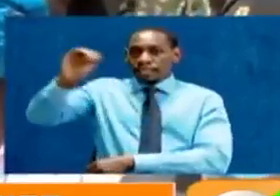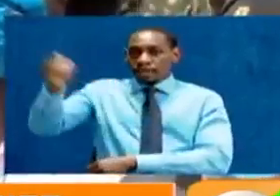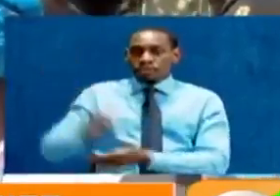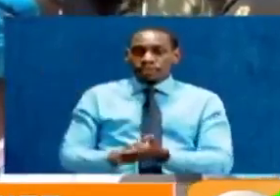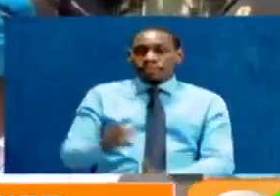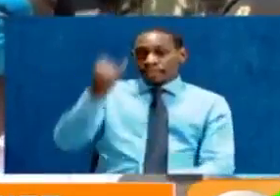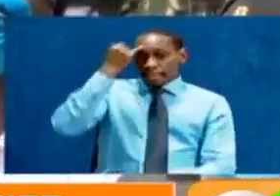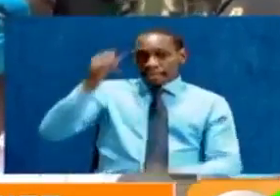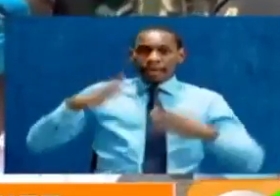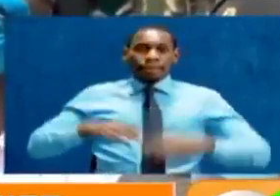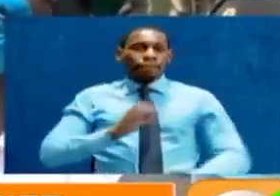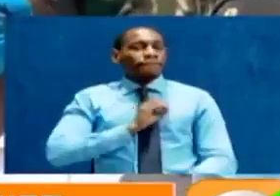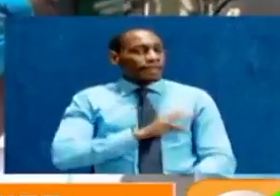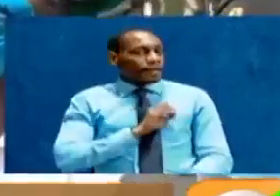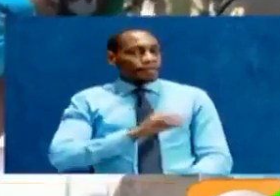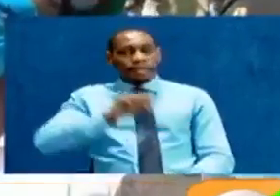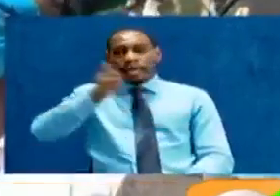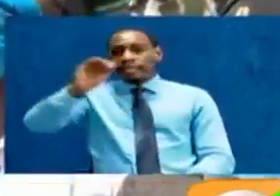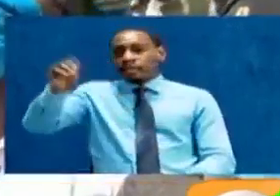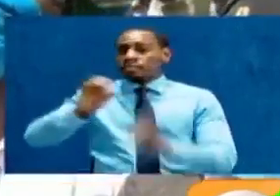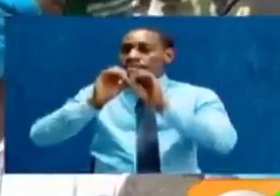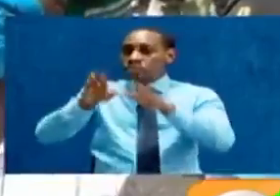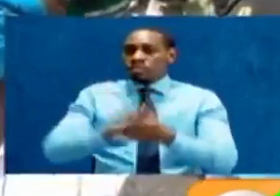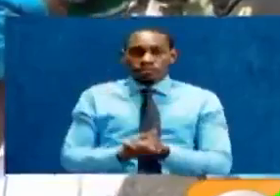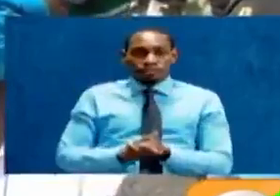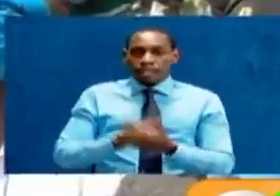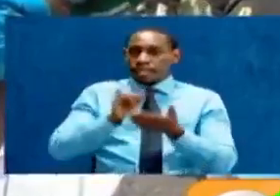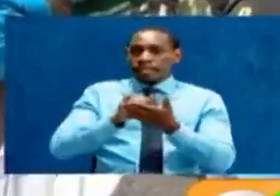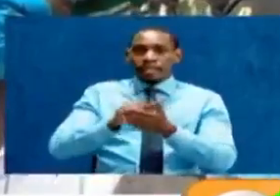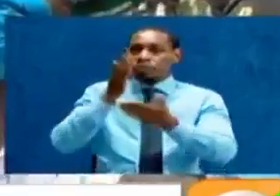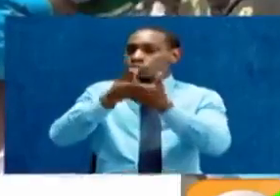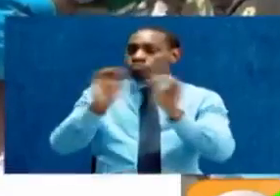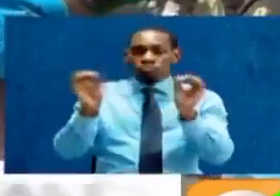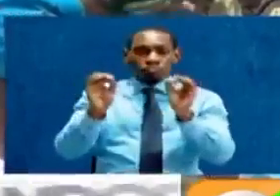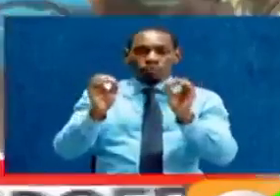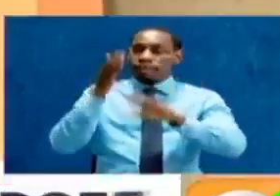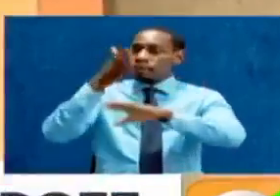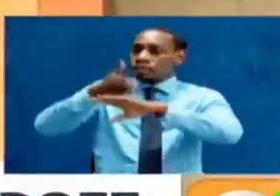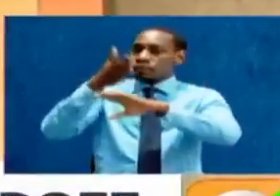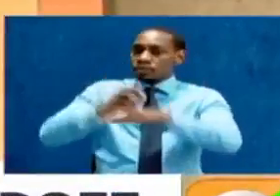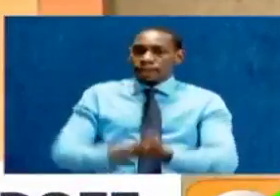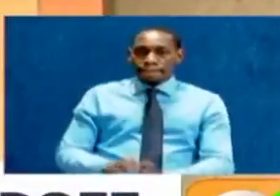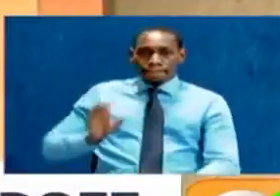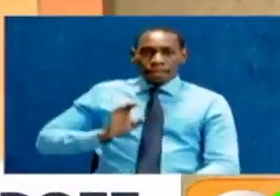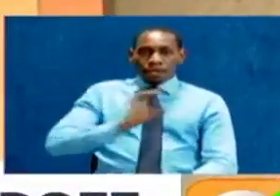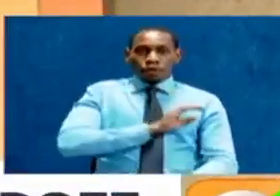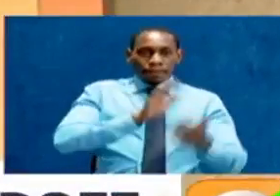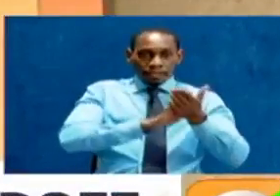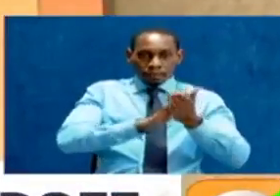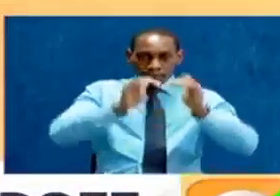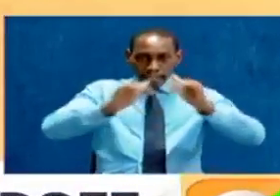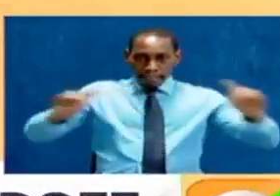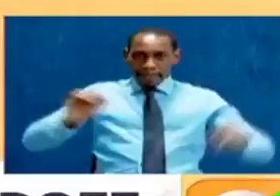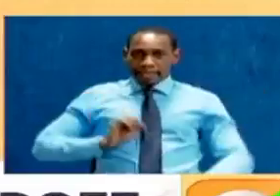the idea that people are fearing, hey, some counties are going to lose, is hogwash. It's not true. It's false. The committee proposal has split